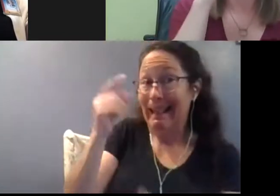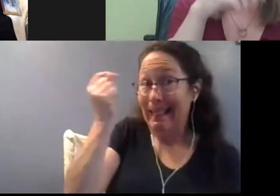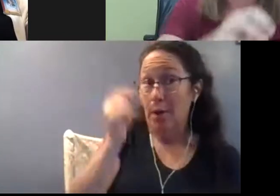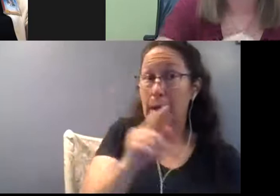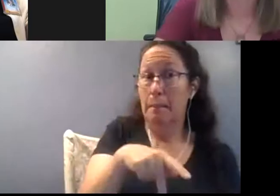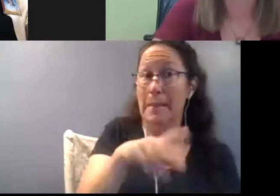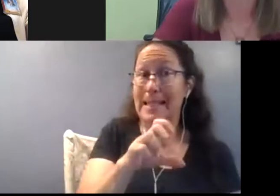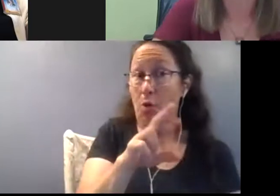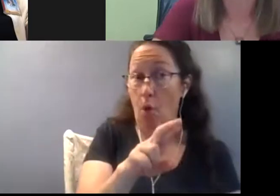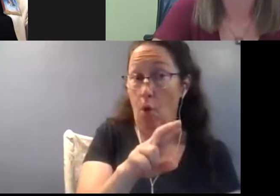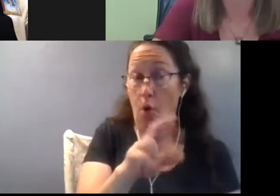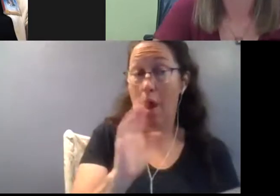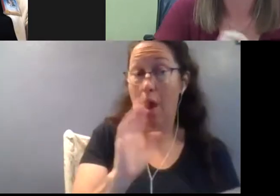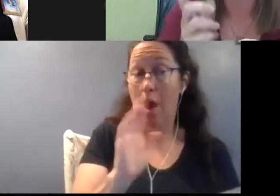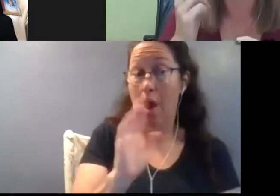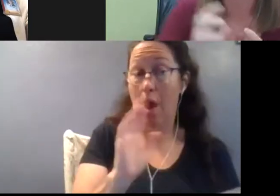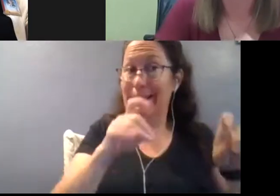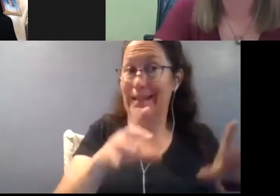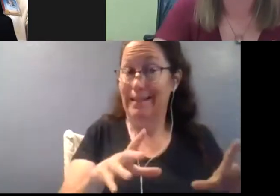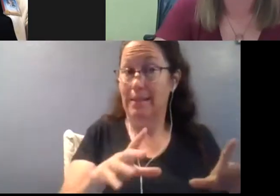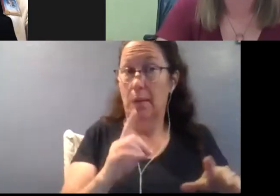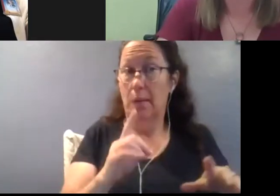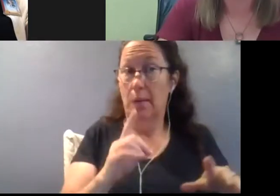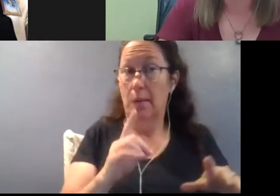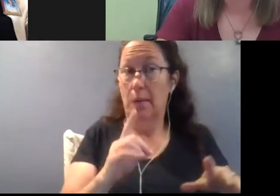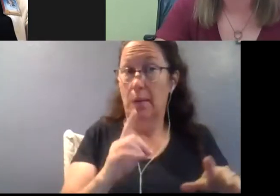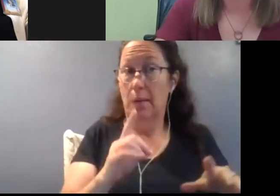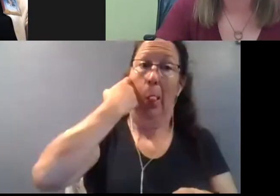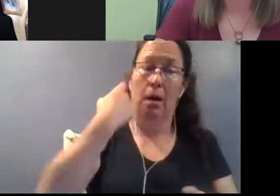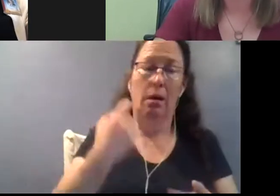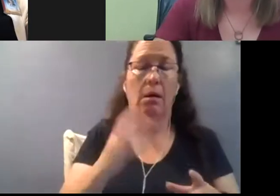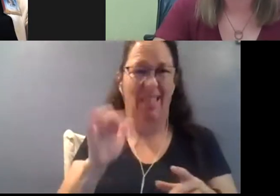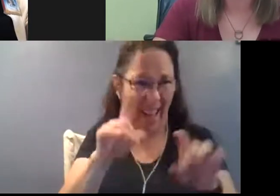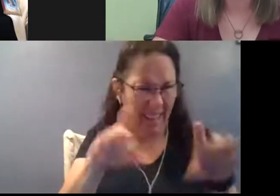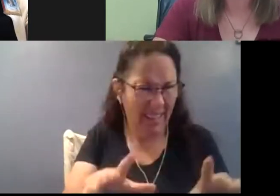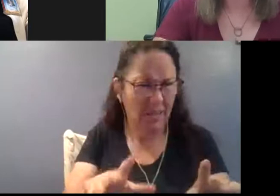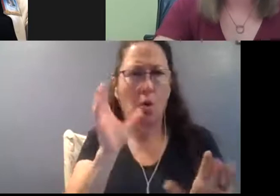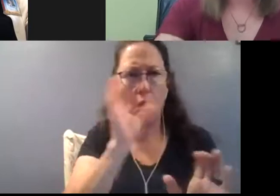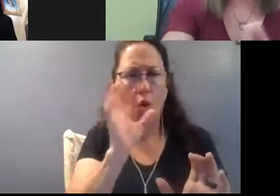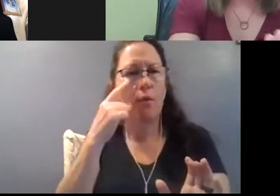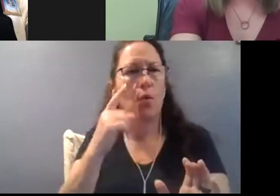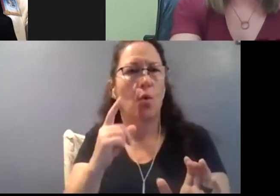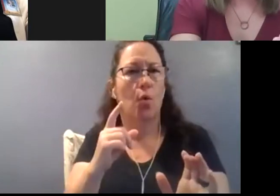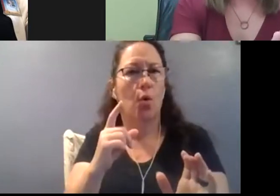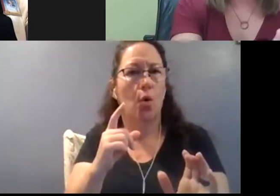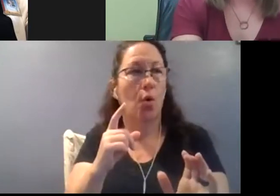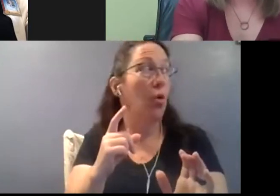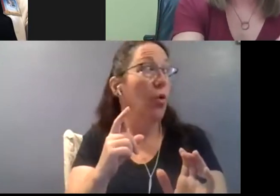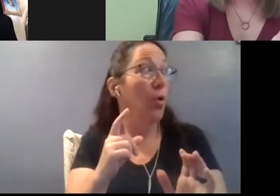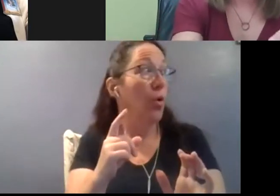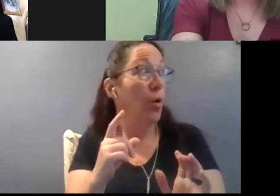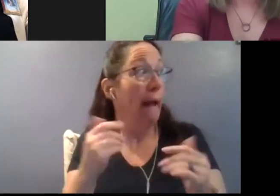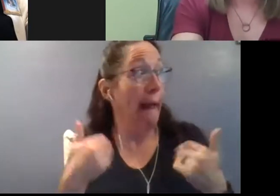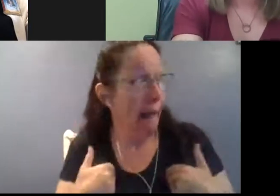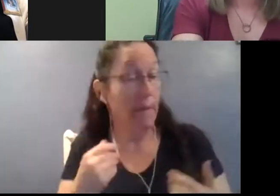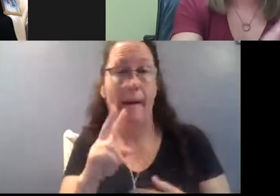the test that we're doing, up the nose or the back of the throat, whichever way, is looking for hopefully the presence of the person having the